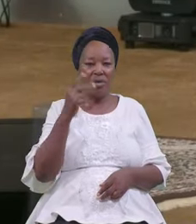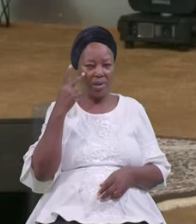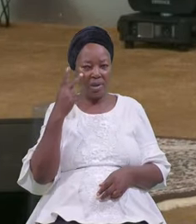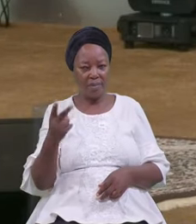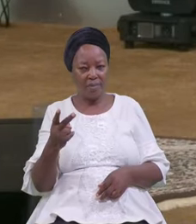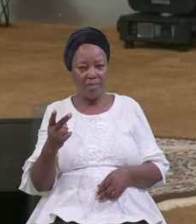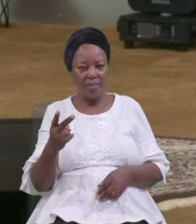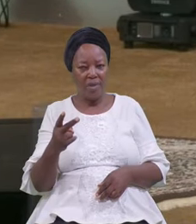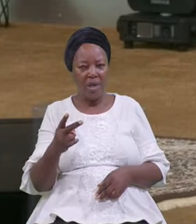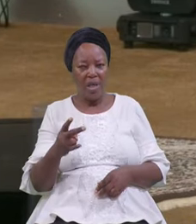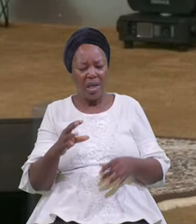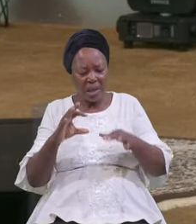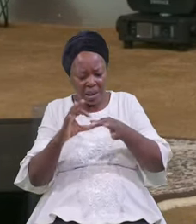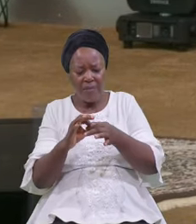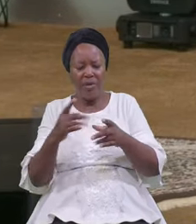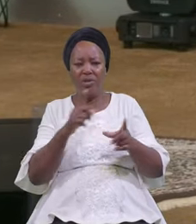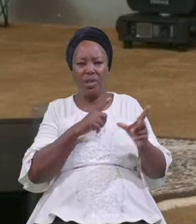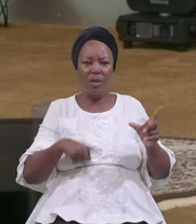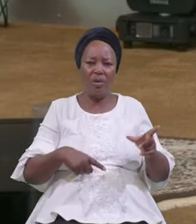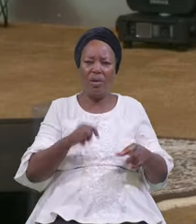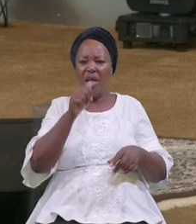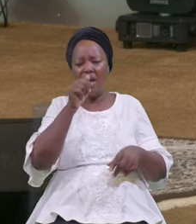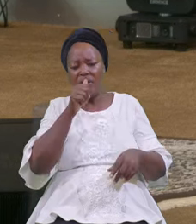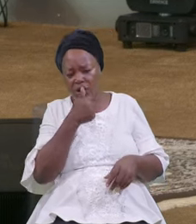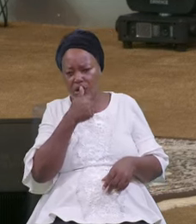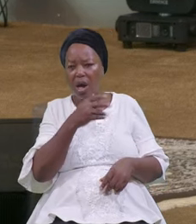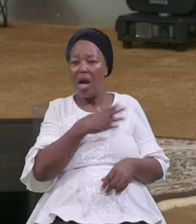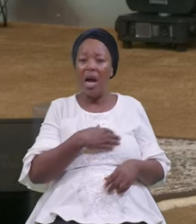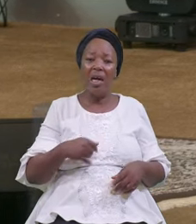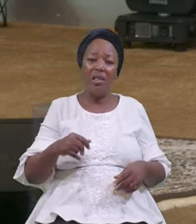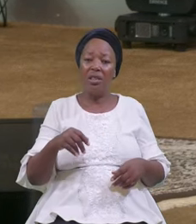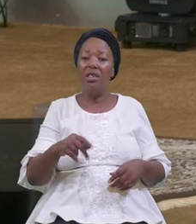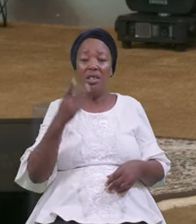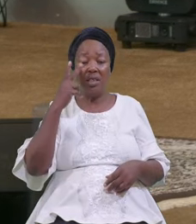Endured, cleaving to the Lord, as seeing him